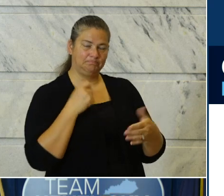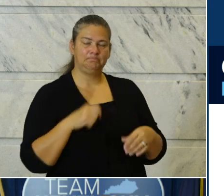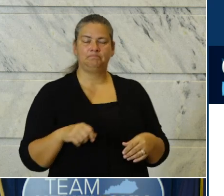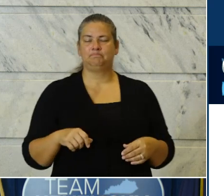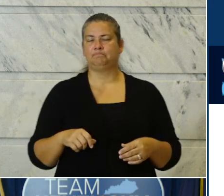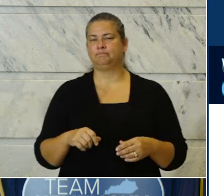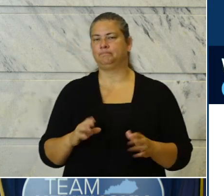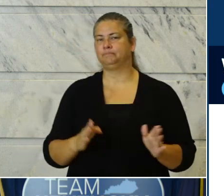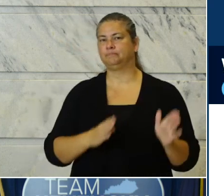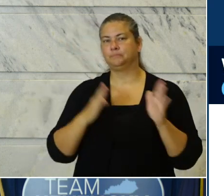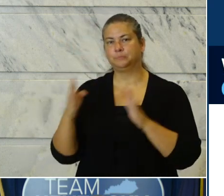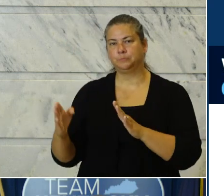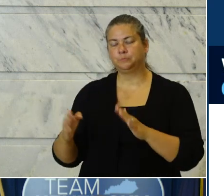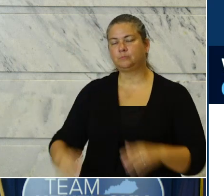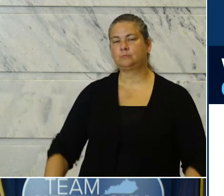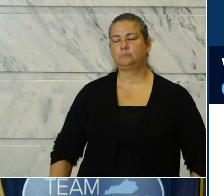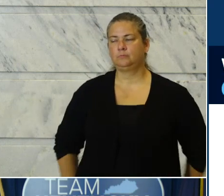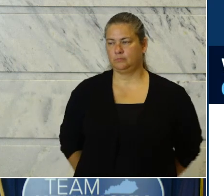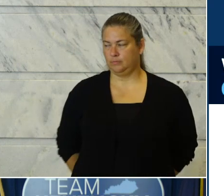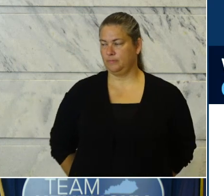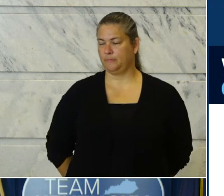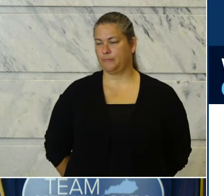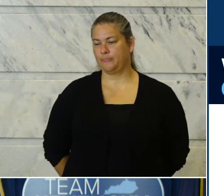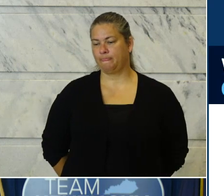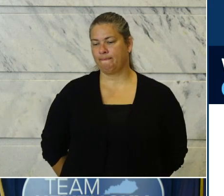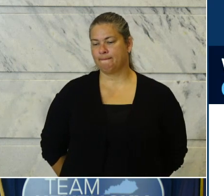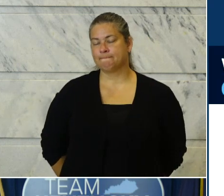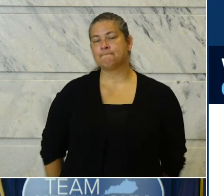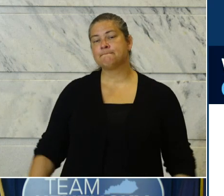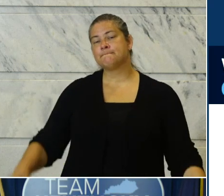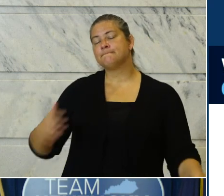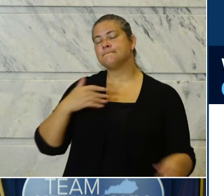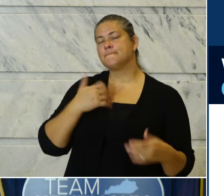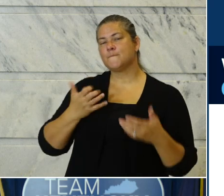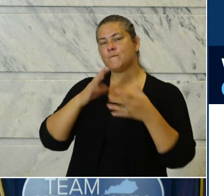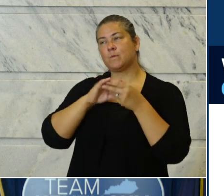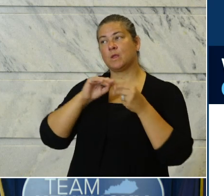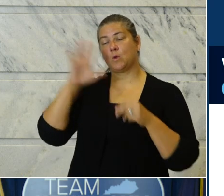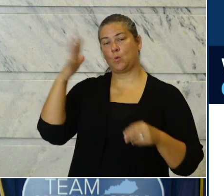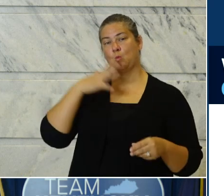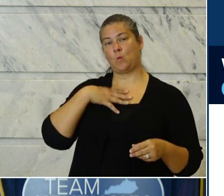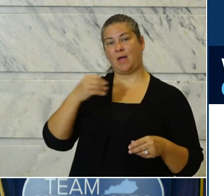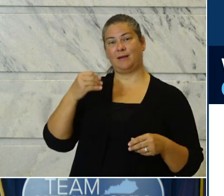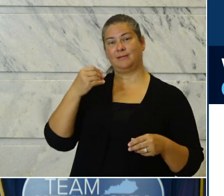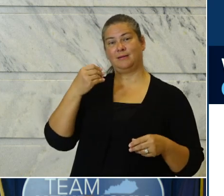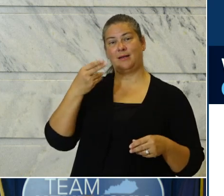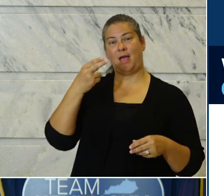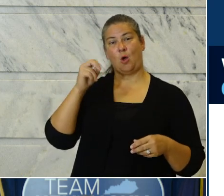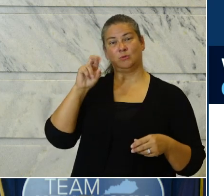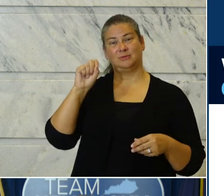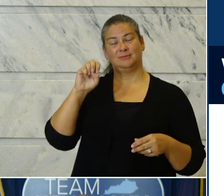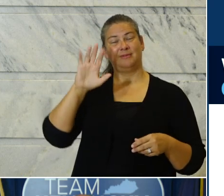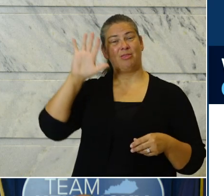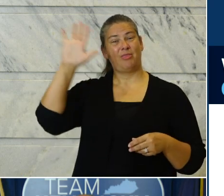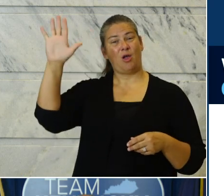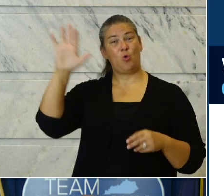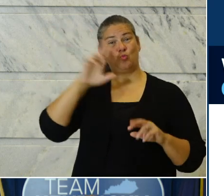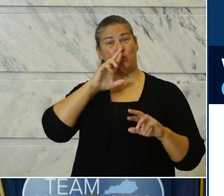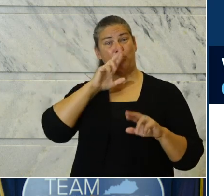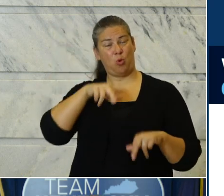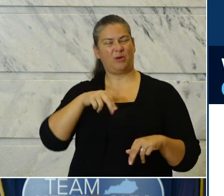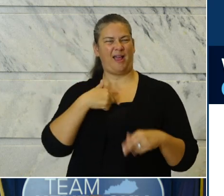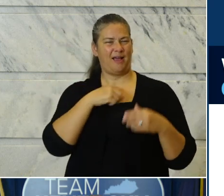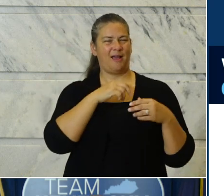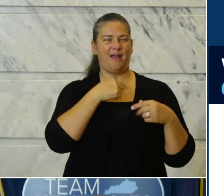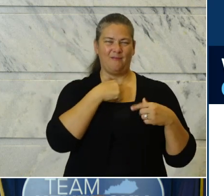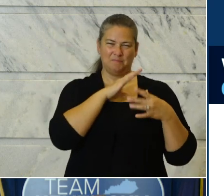please, Greg. I want to make a reference here to the White House report that I and the governor have referenced. So I think